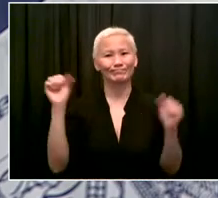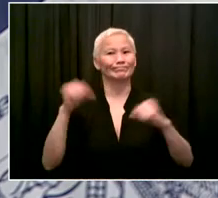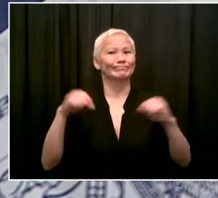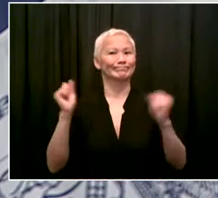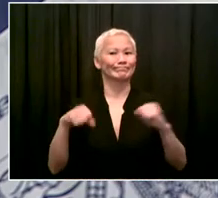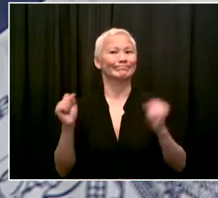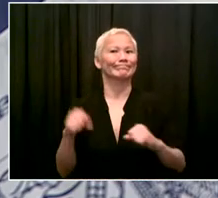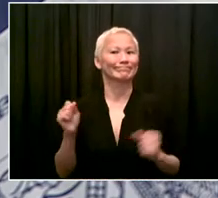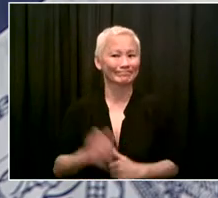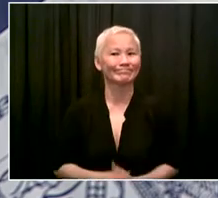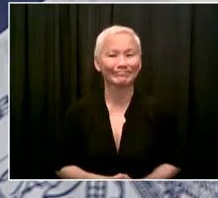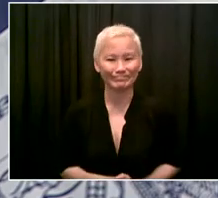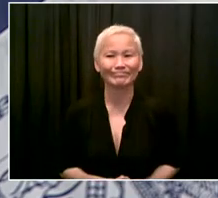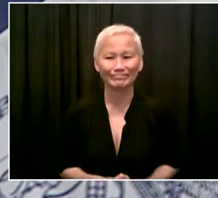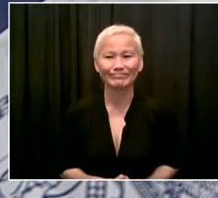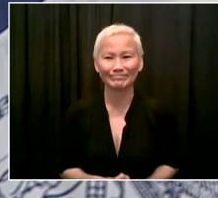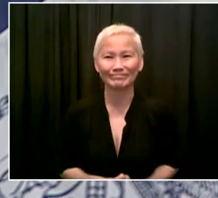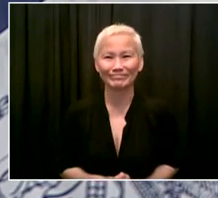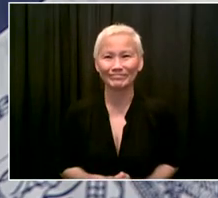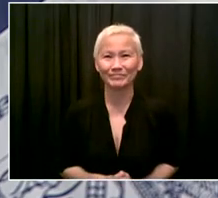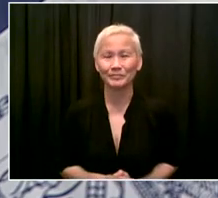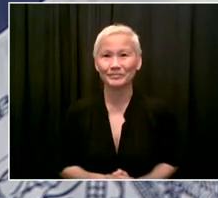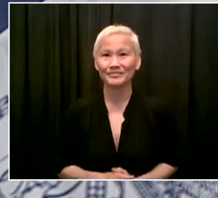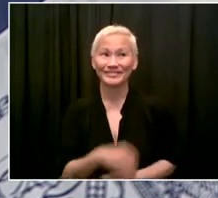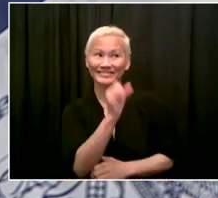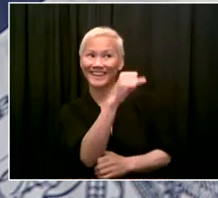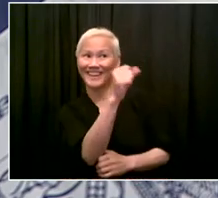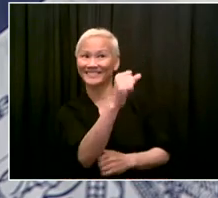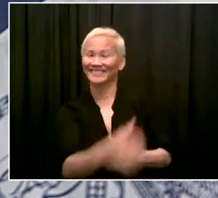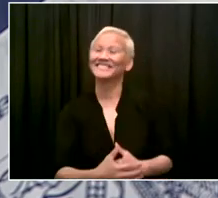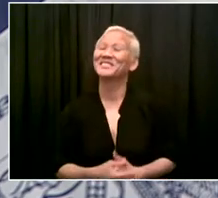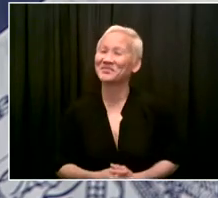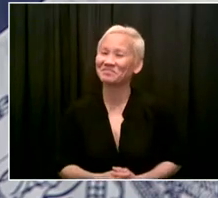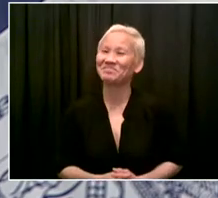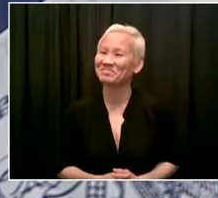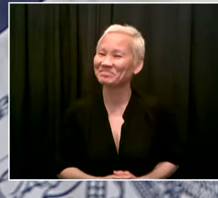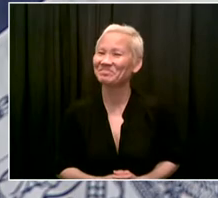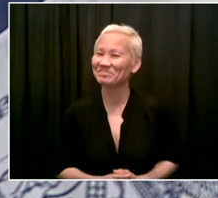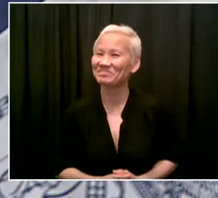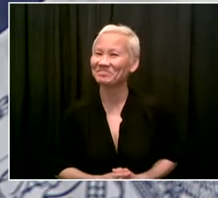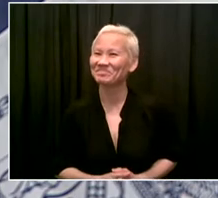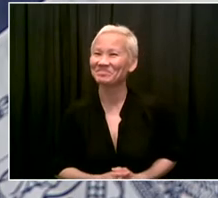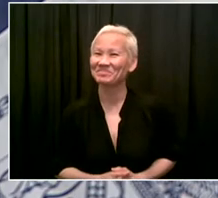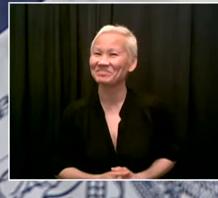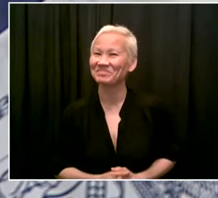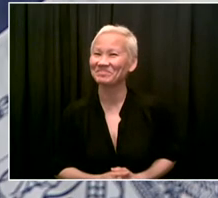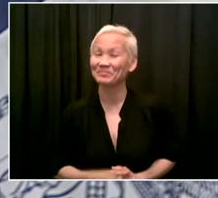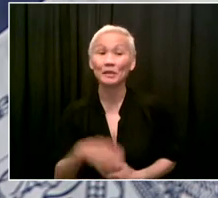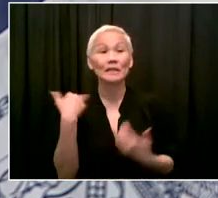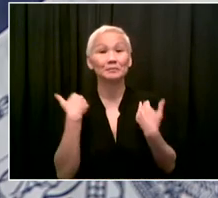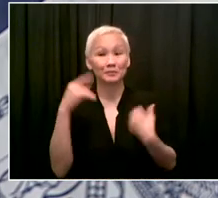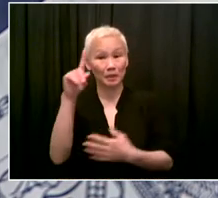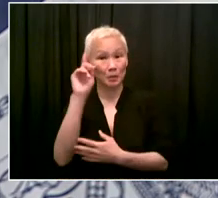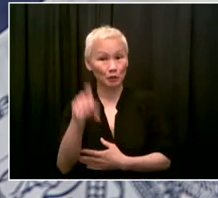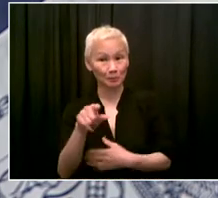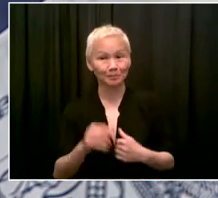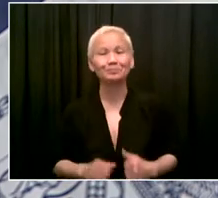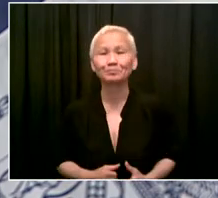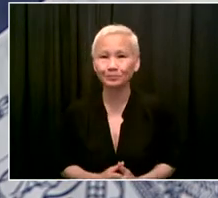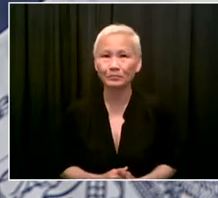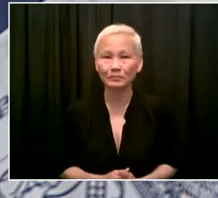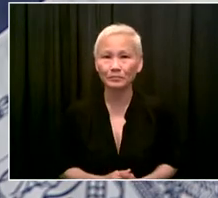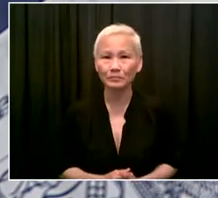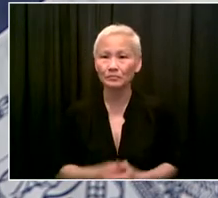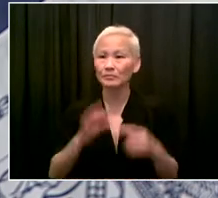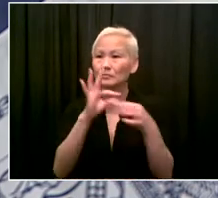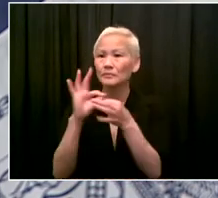Yes, it is. That it is. A question for you regarding education. So on the Pix 11 morning